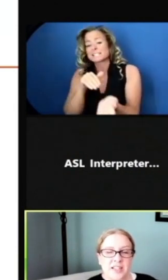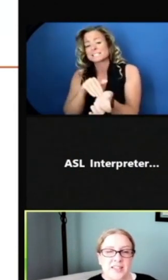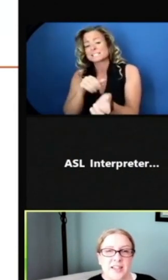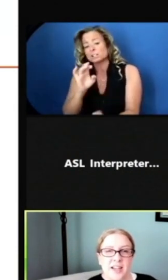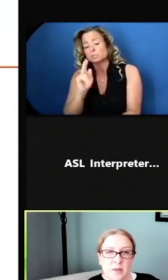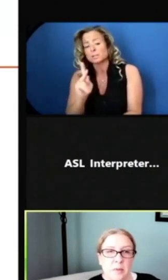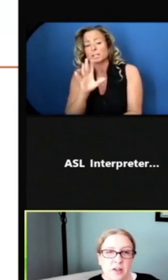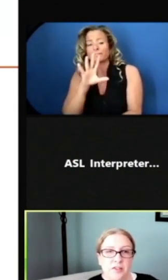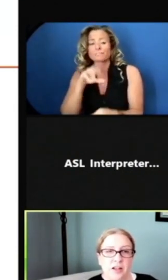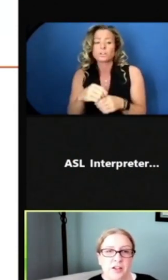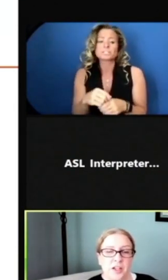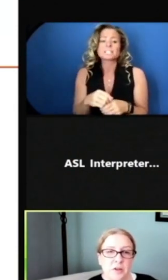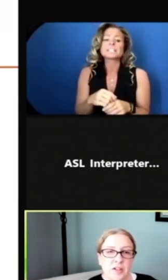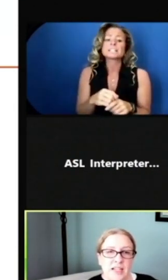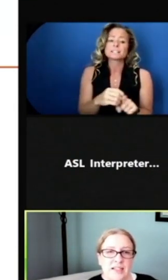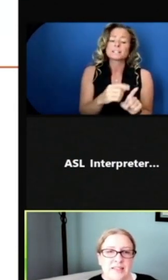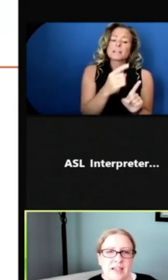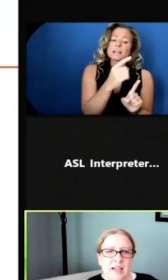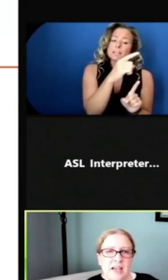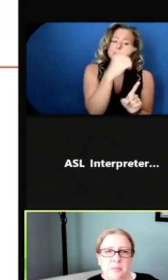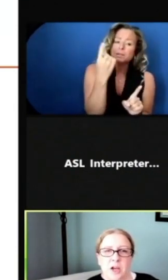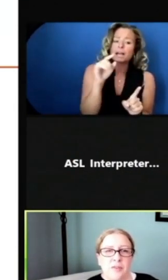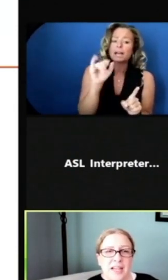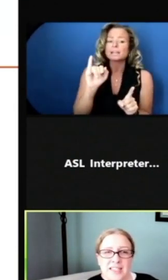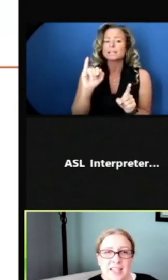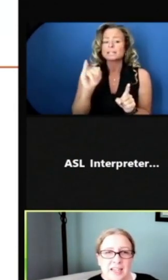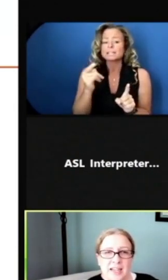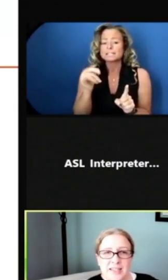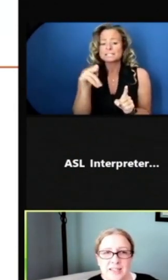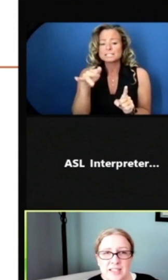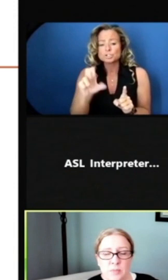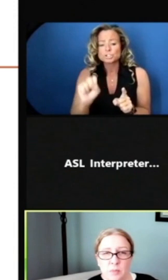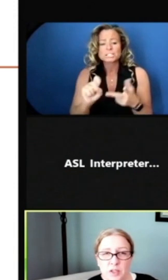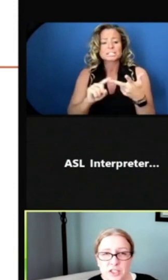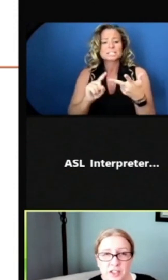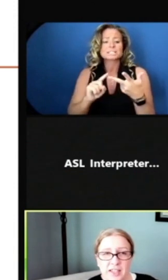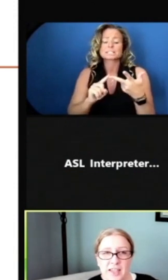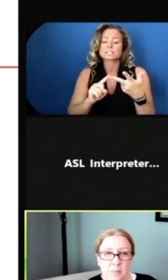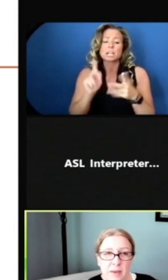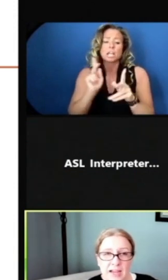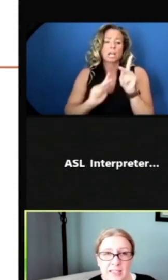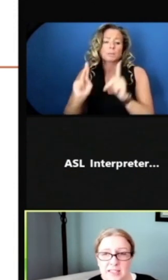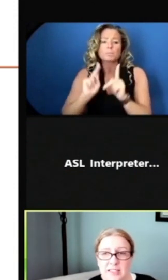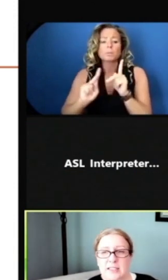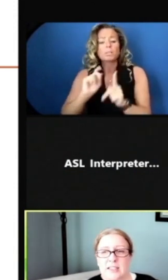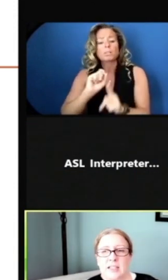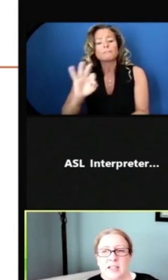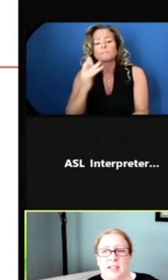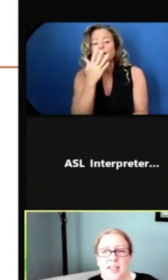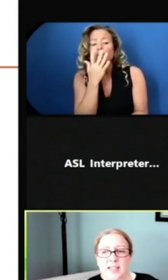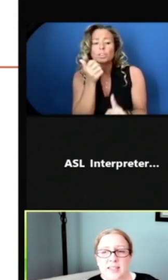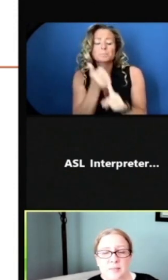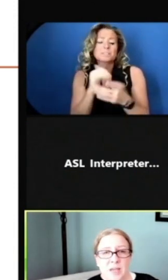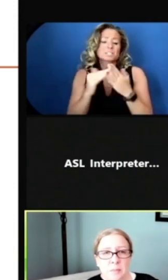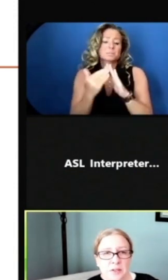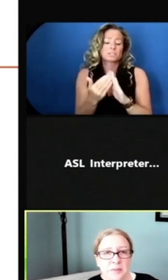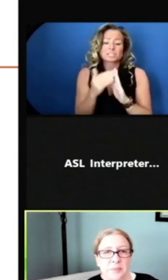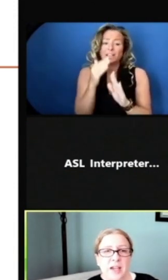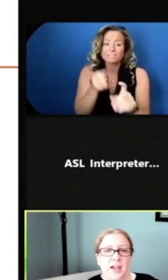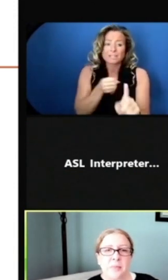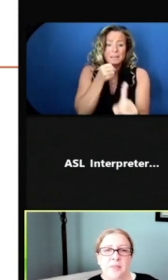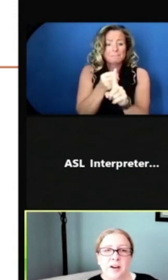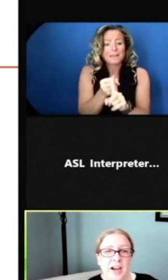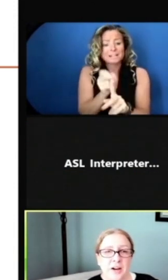Black, Indigenous, and people of color communities. COVID-19 has disproportionately impacted these